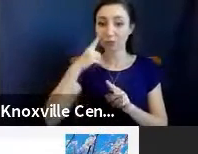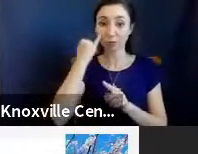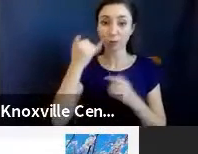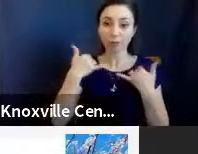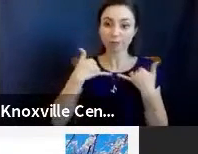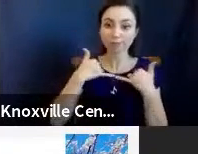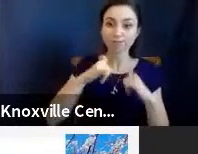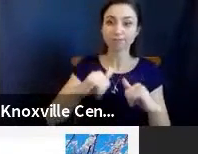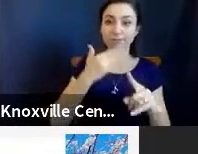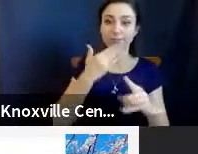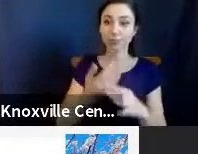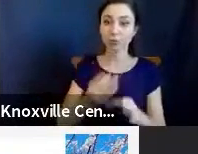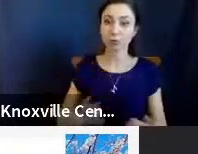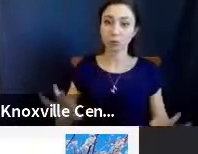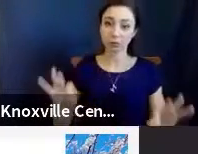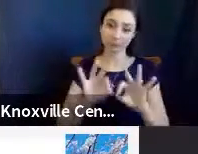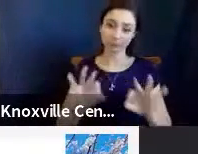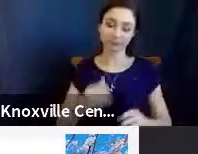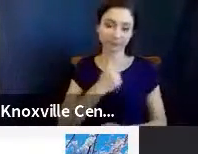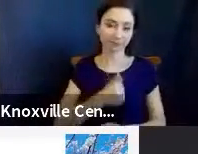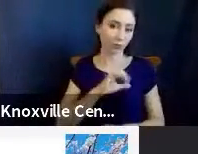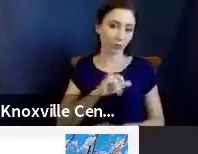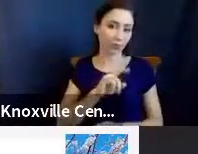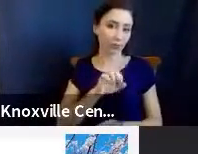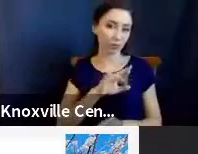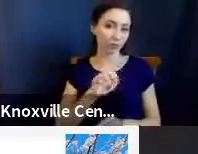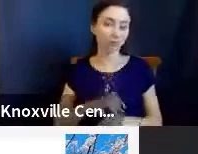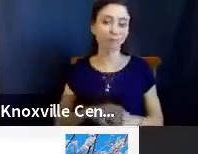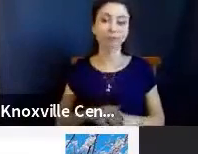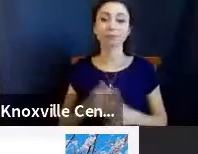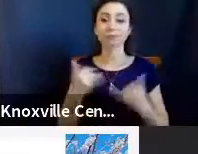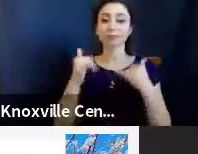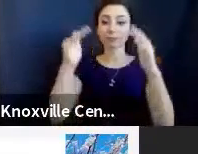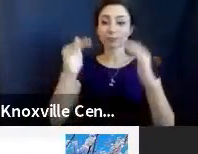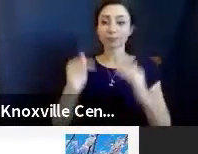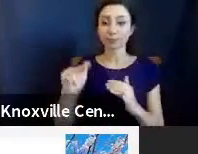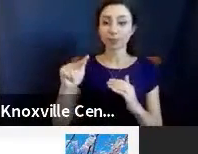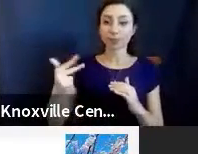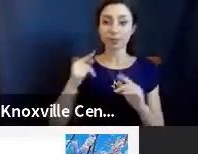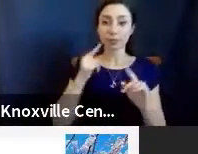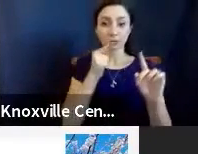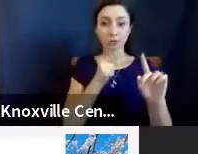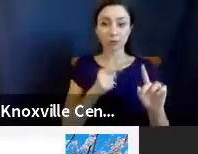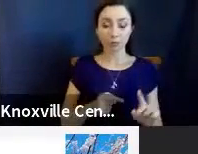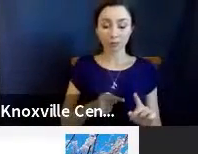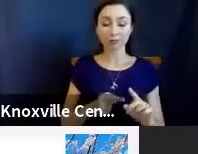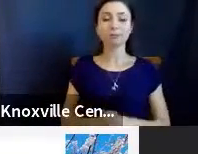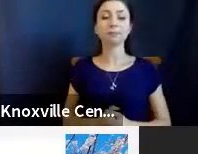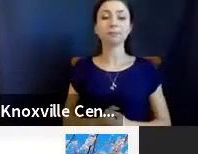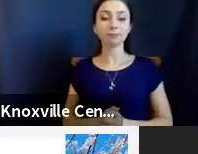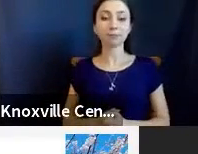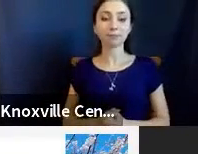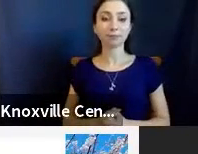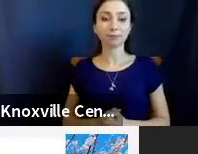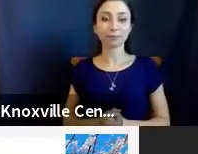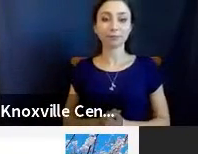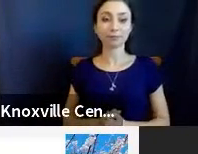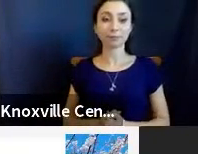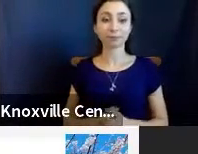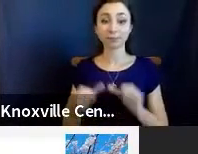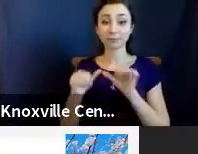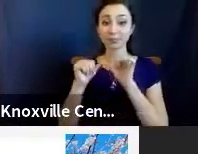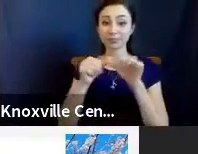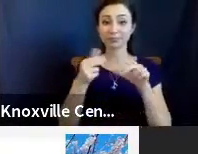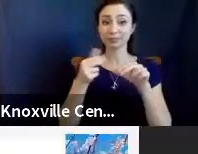important. Sorry, Catherine. Moving on to our third benchmark, sustained or increased public health